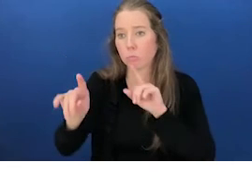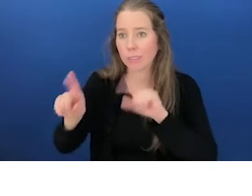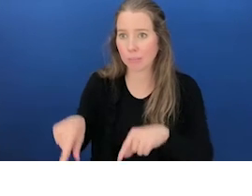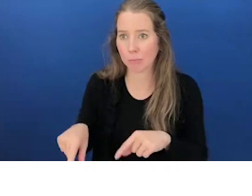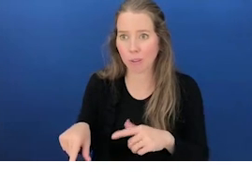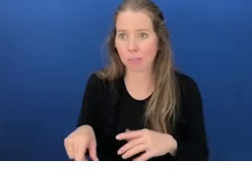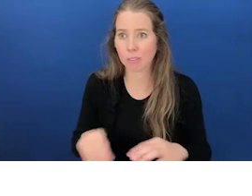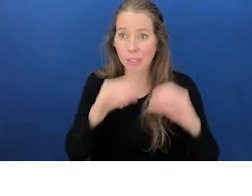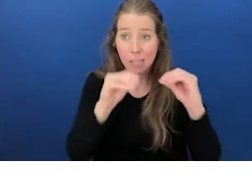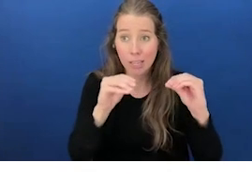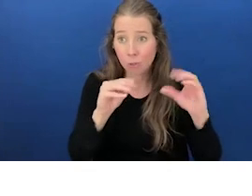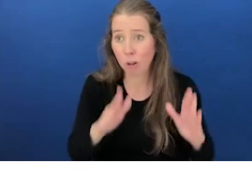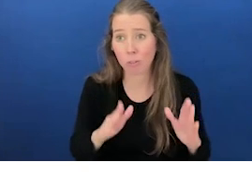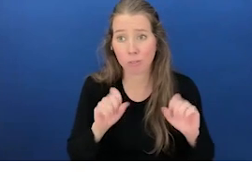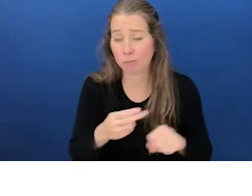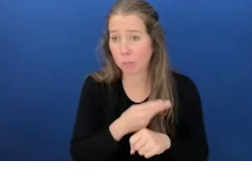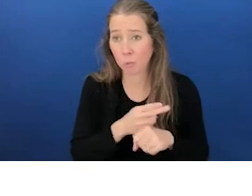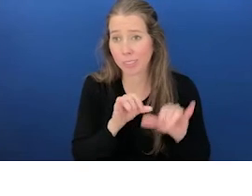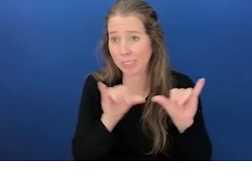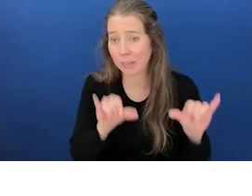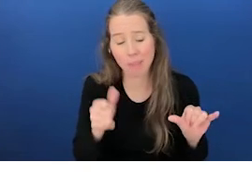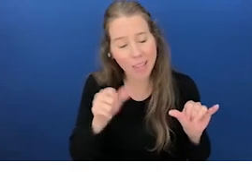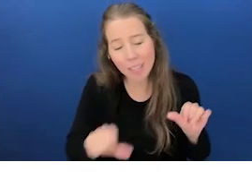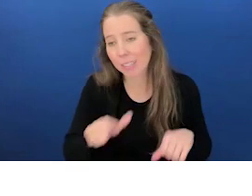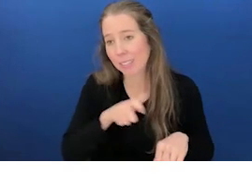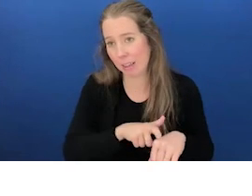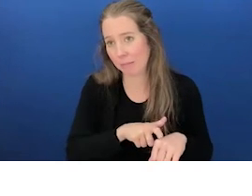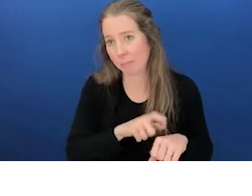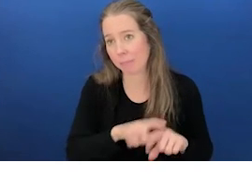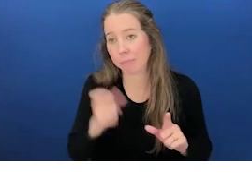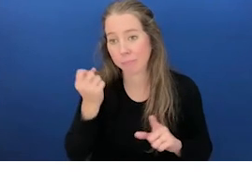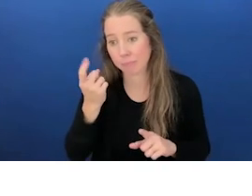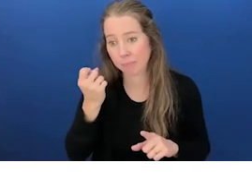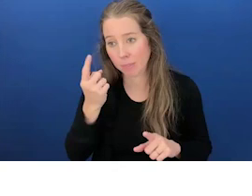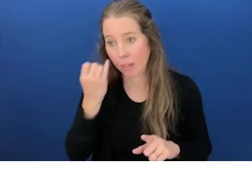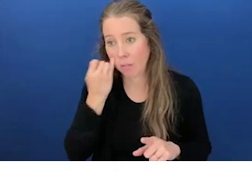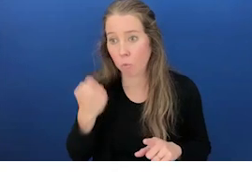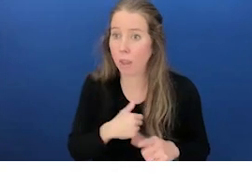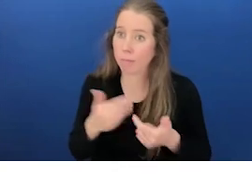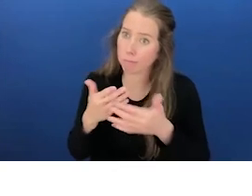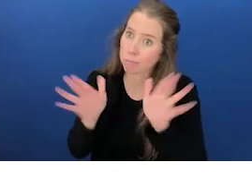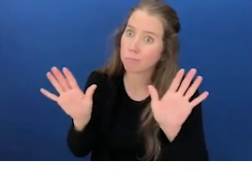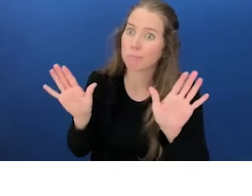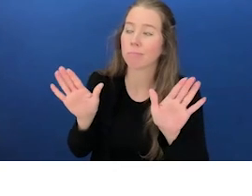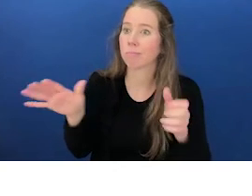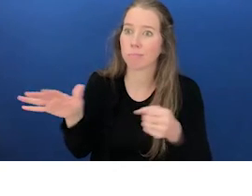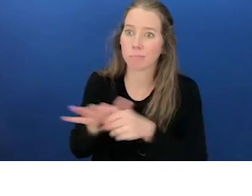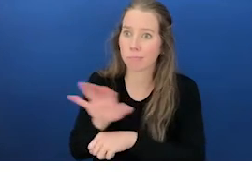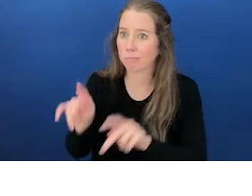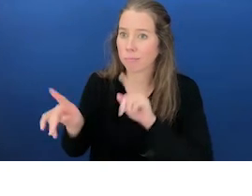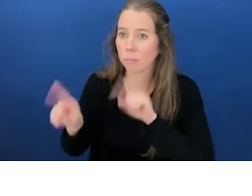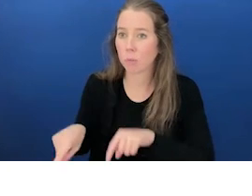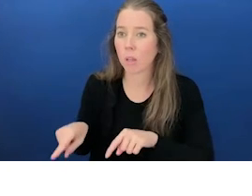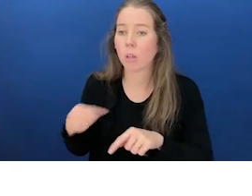Instructors can use the system at any time. But if we're gonna have times where we have mass responses, then we try to be strategic about